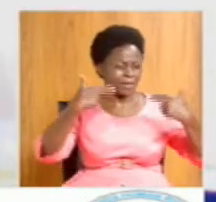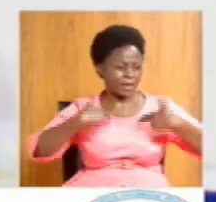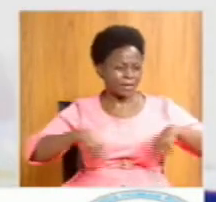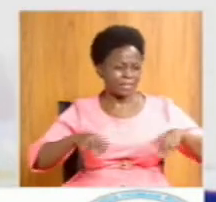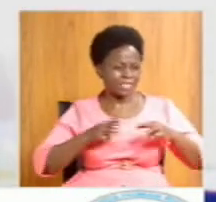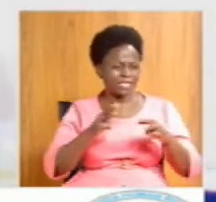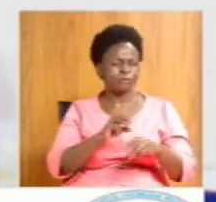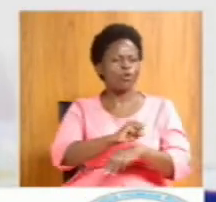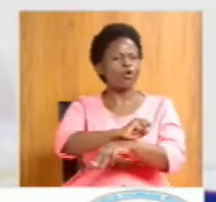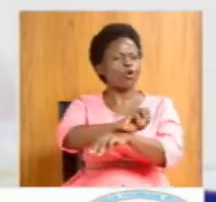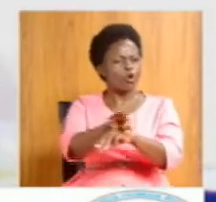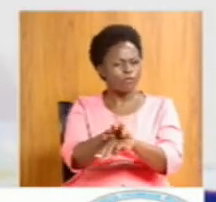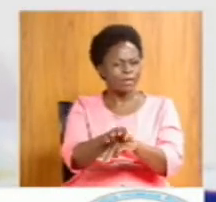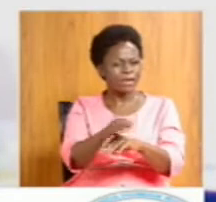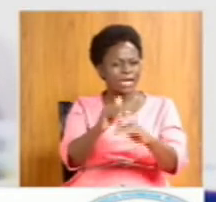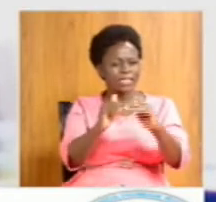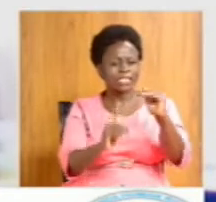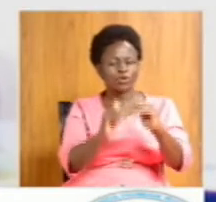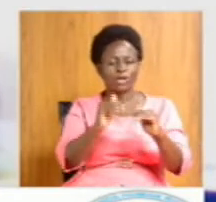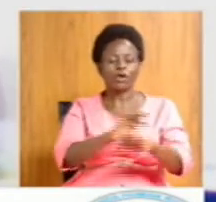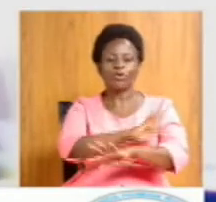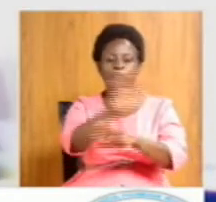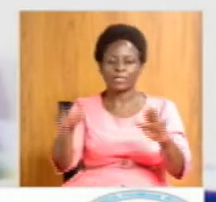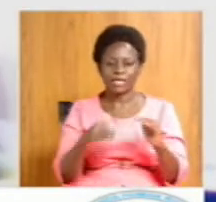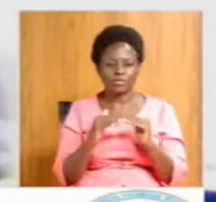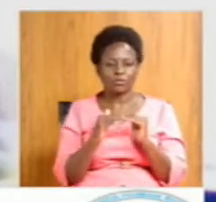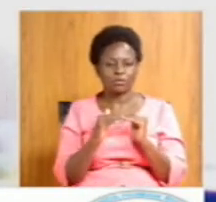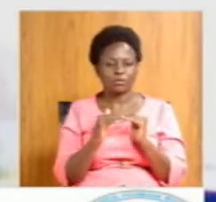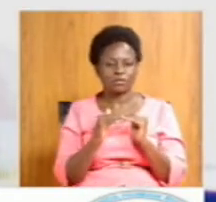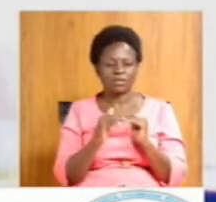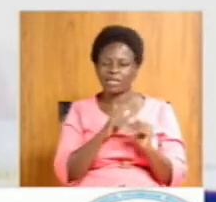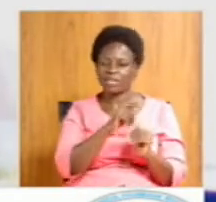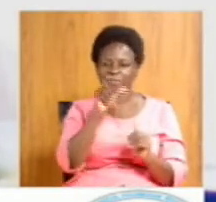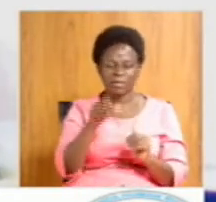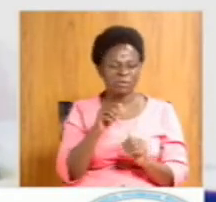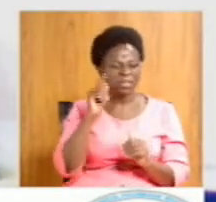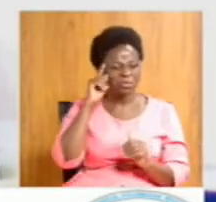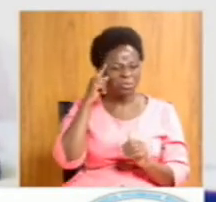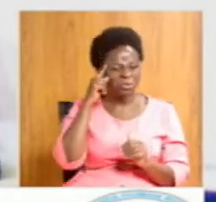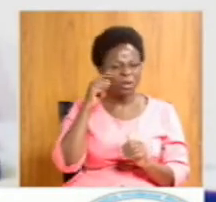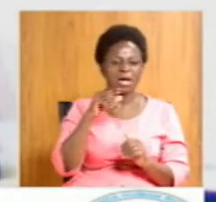COVID has equalized everybody nobody ever talked about